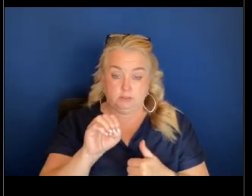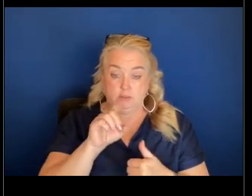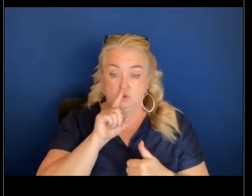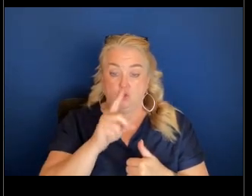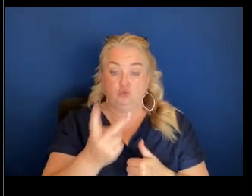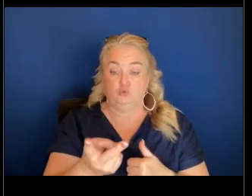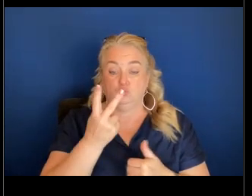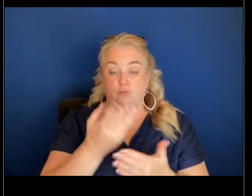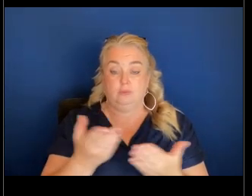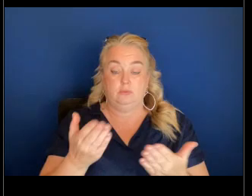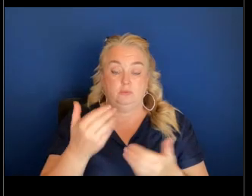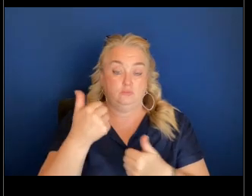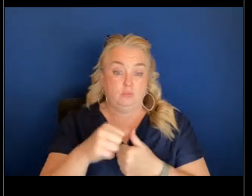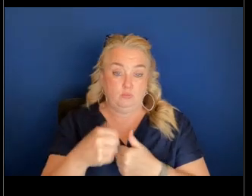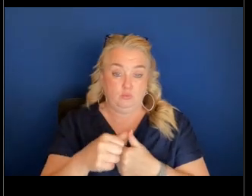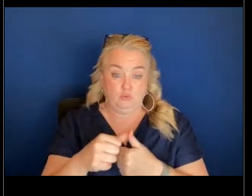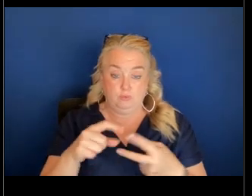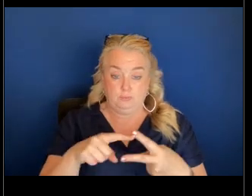of.